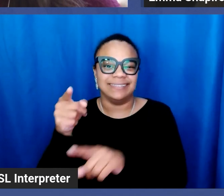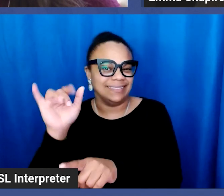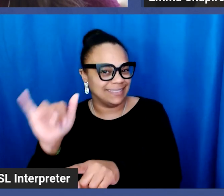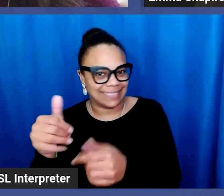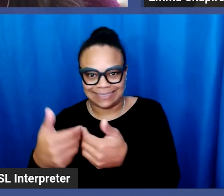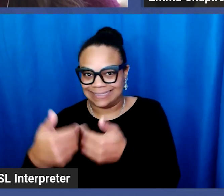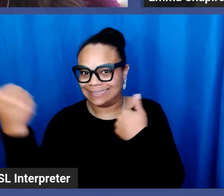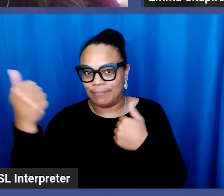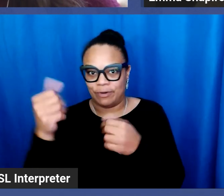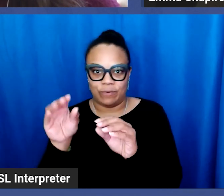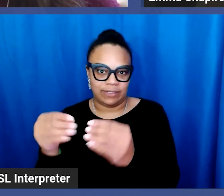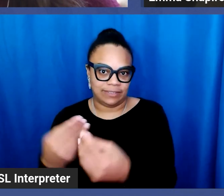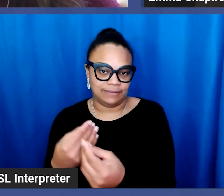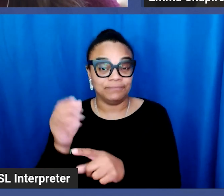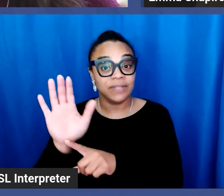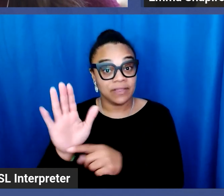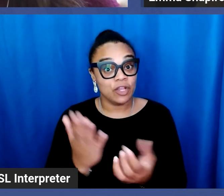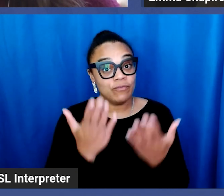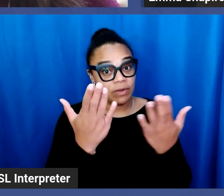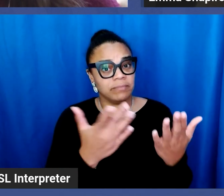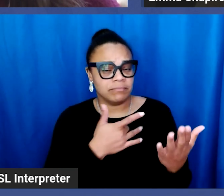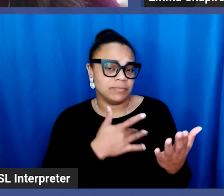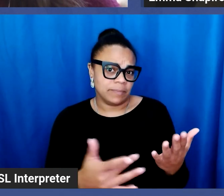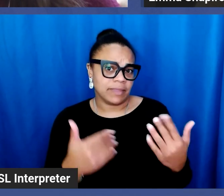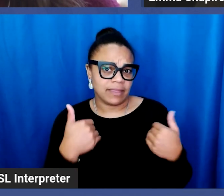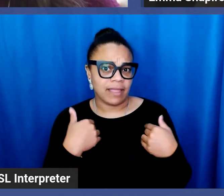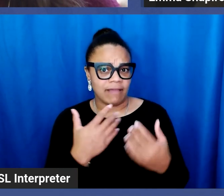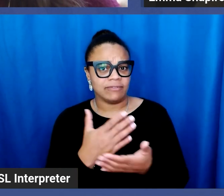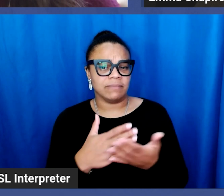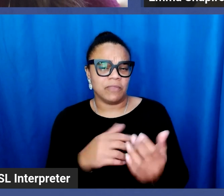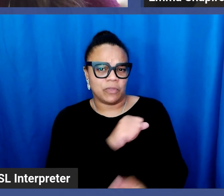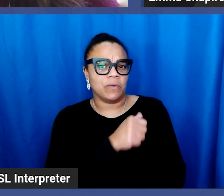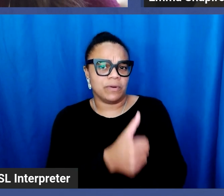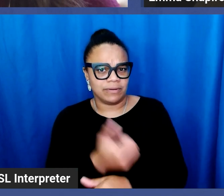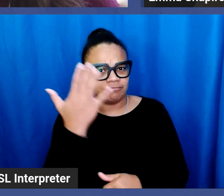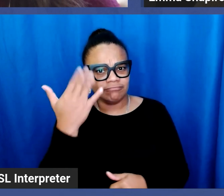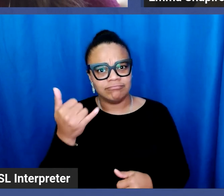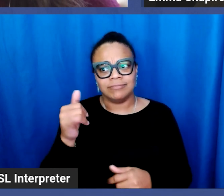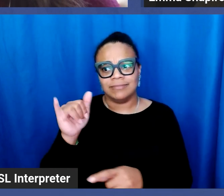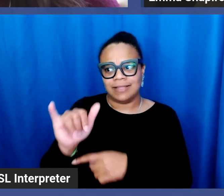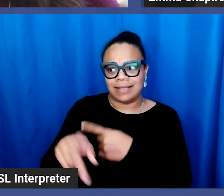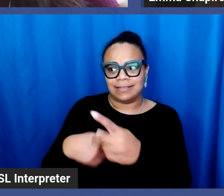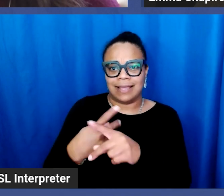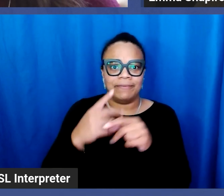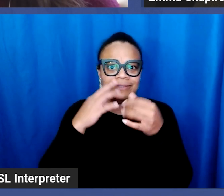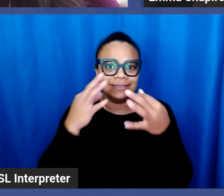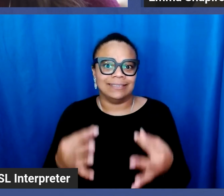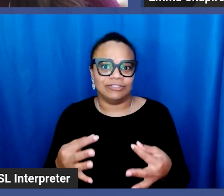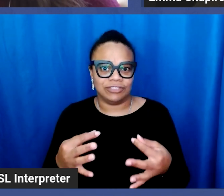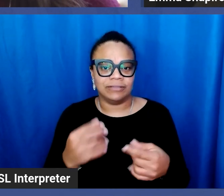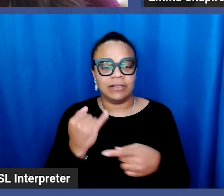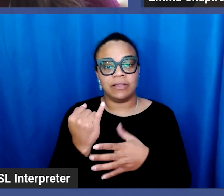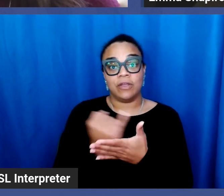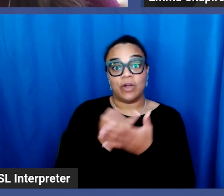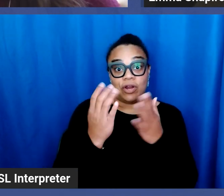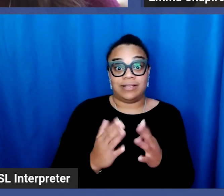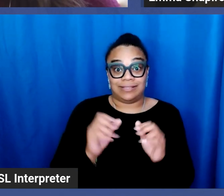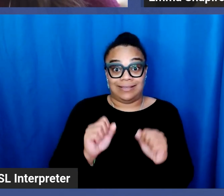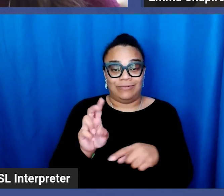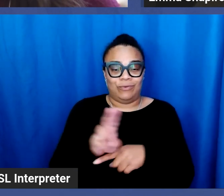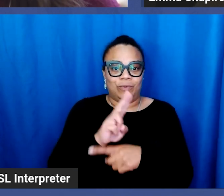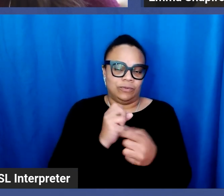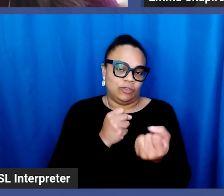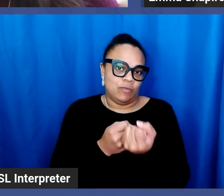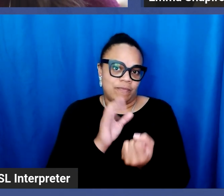organizations. And their recommendations do hold weight because those kinds of decisions are decisions that artists can use to back up their